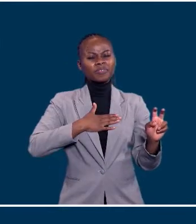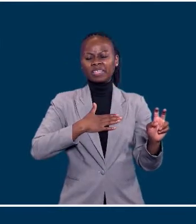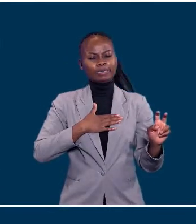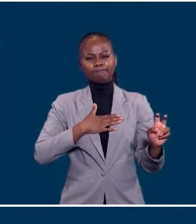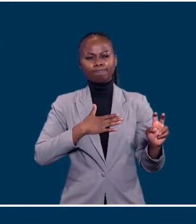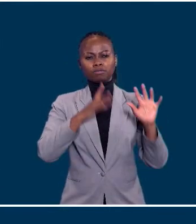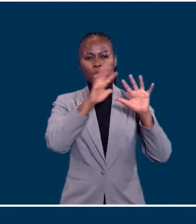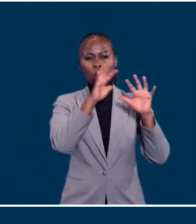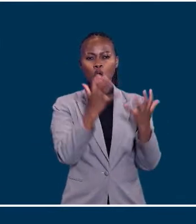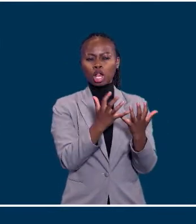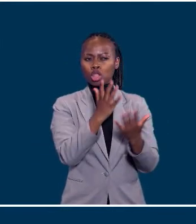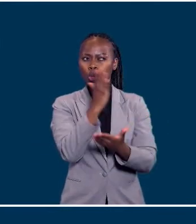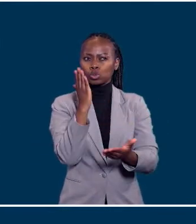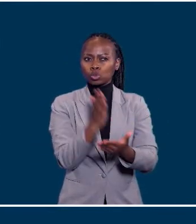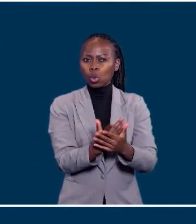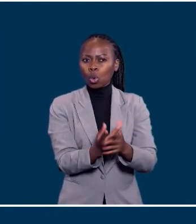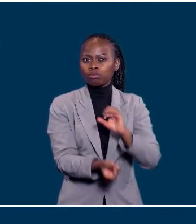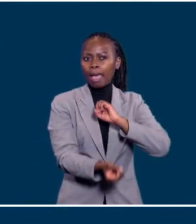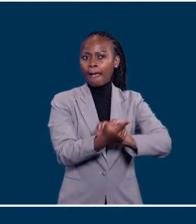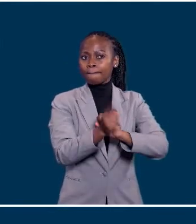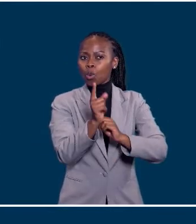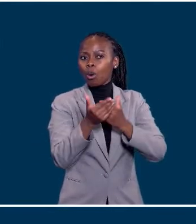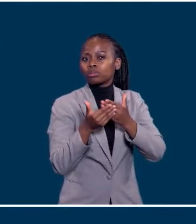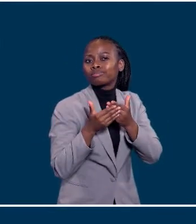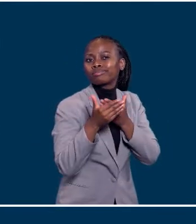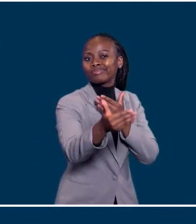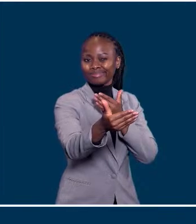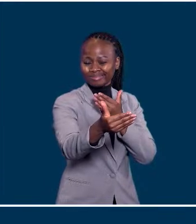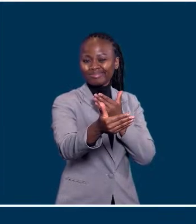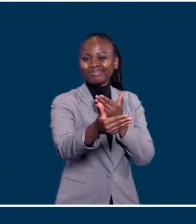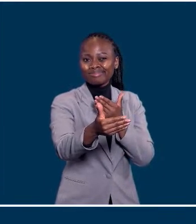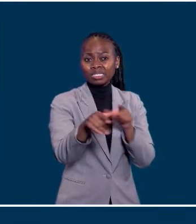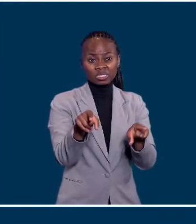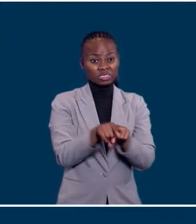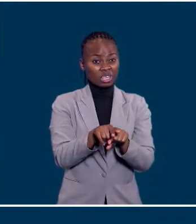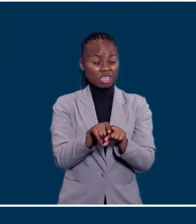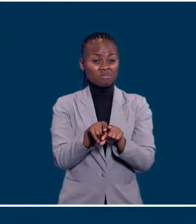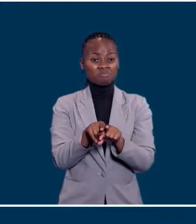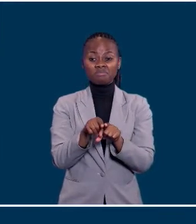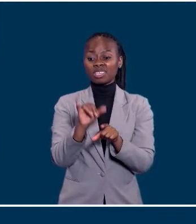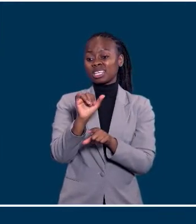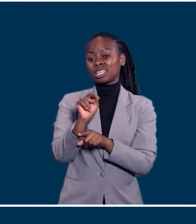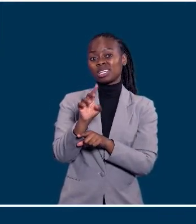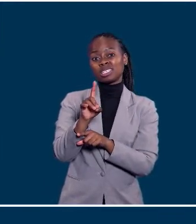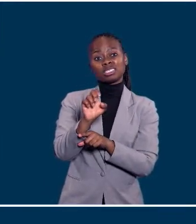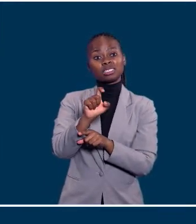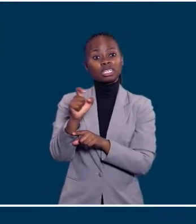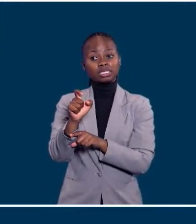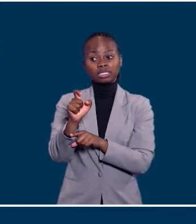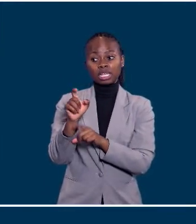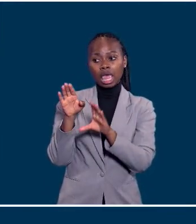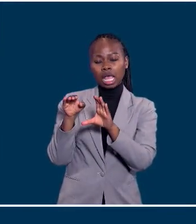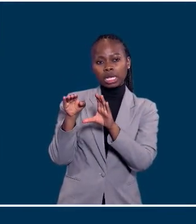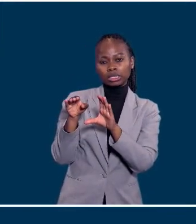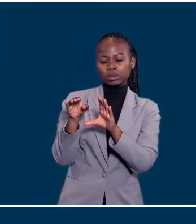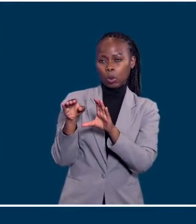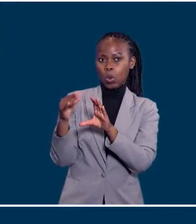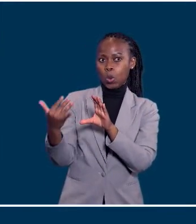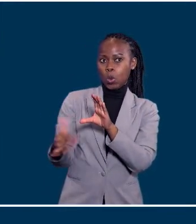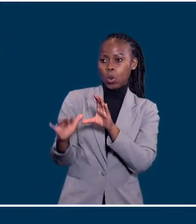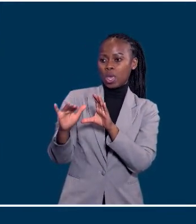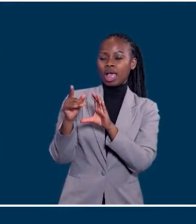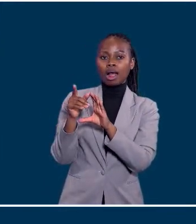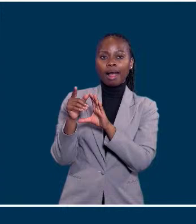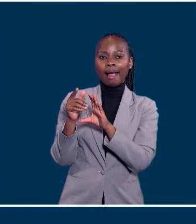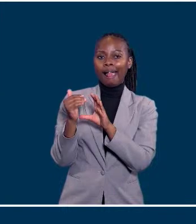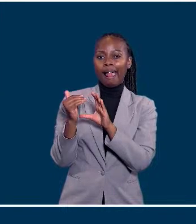it. It goes without saying that the trade policy uncertainty index has reached extraordinary levels, and I think we